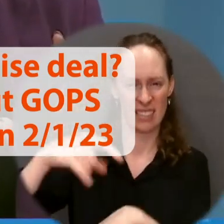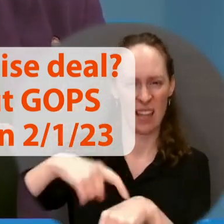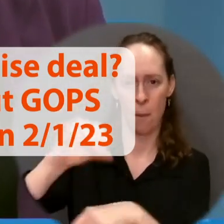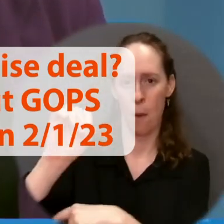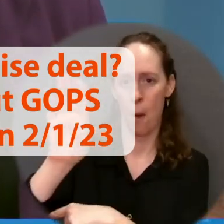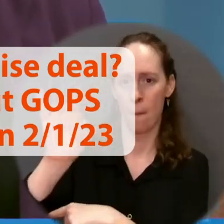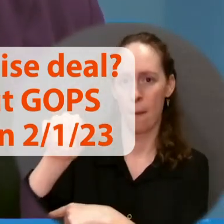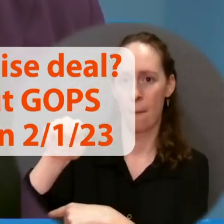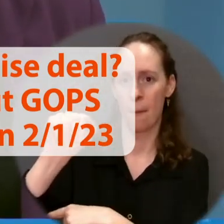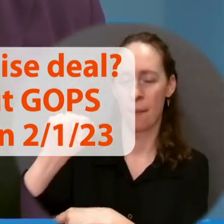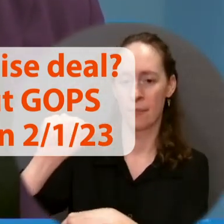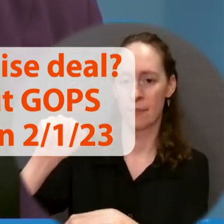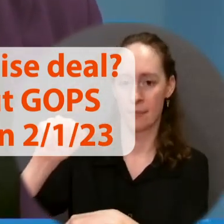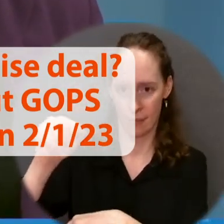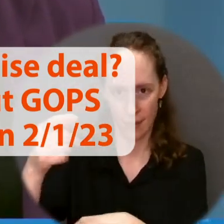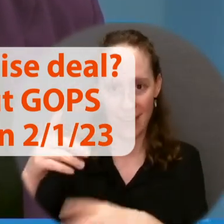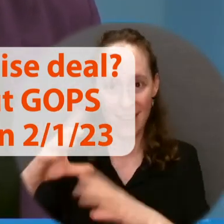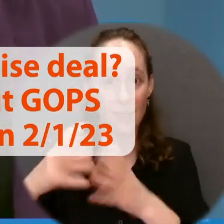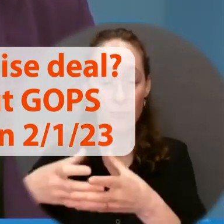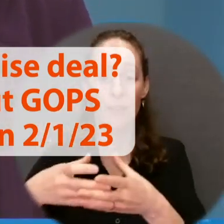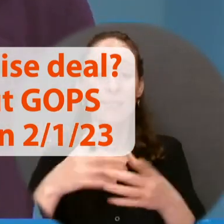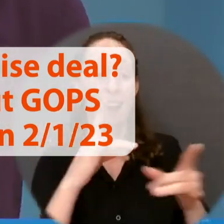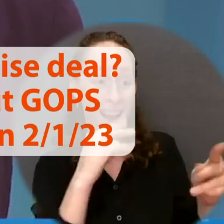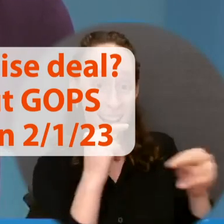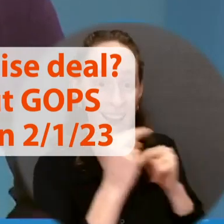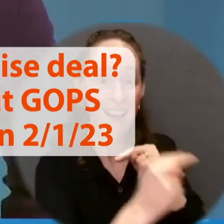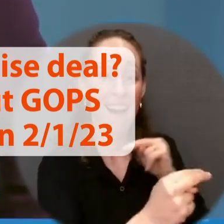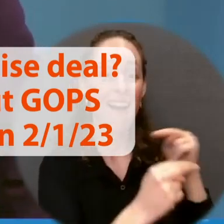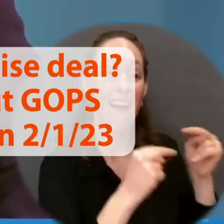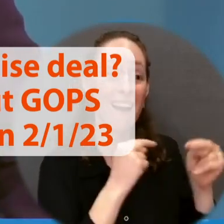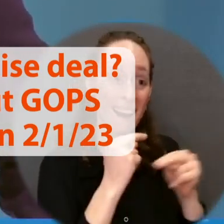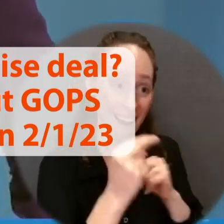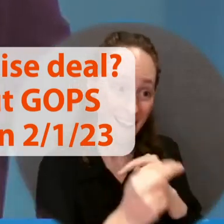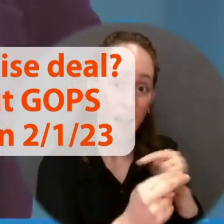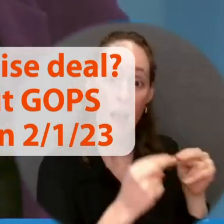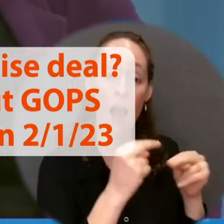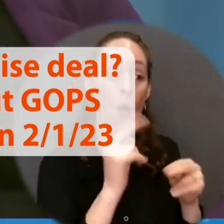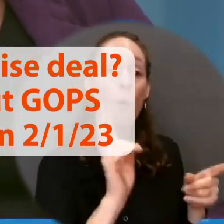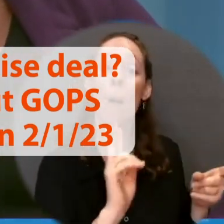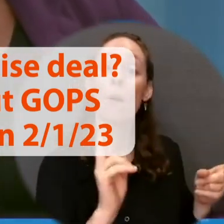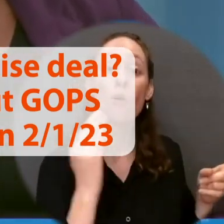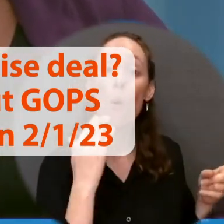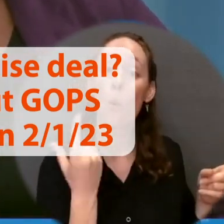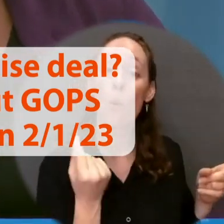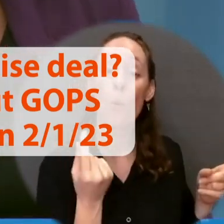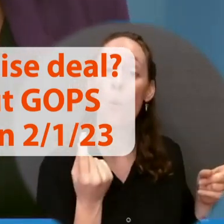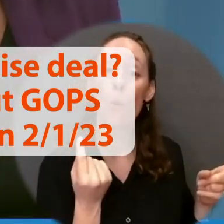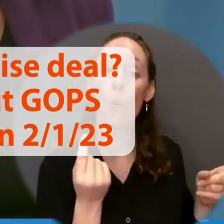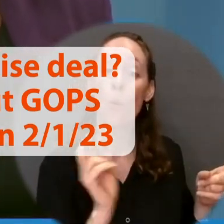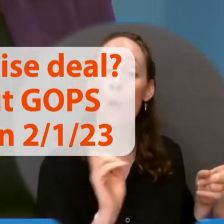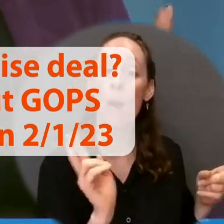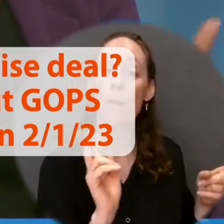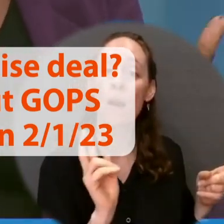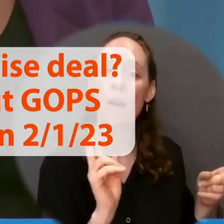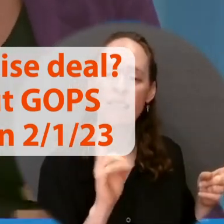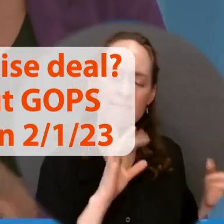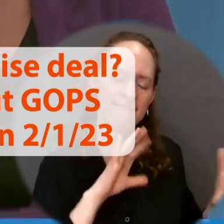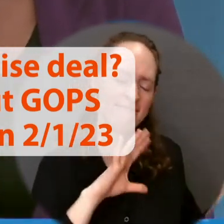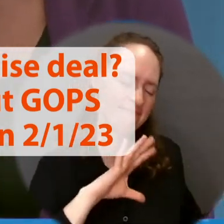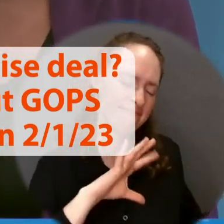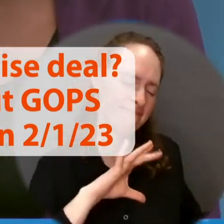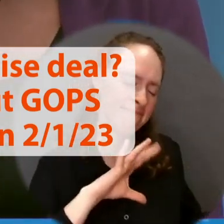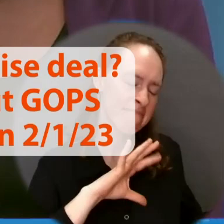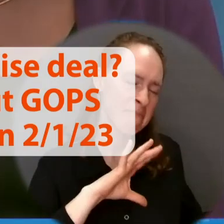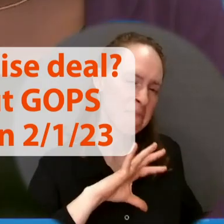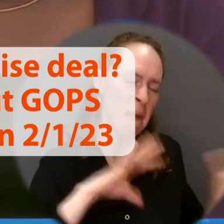faith, but congressional Republicans' recklessness caused a historic blow to our economy. That's what we saw in